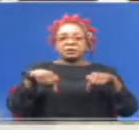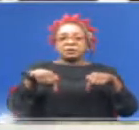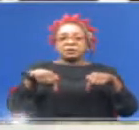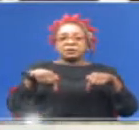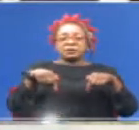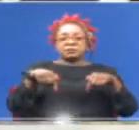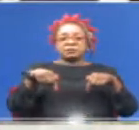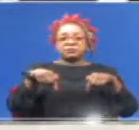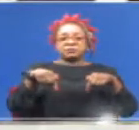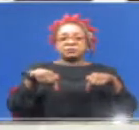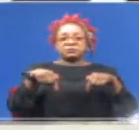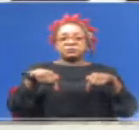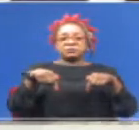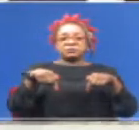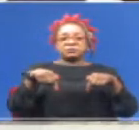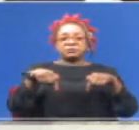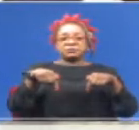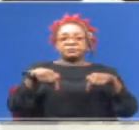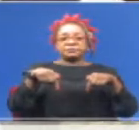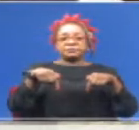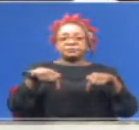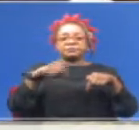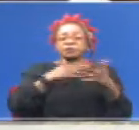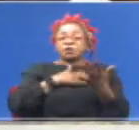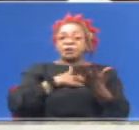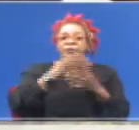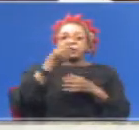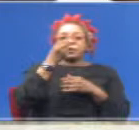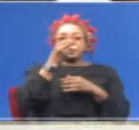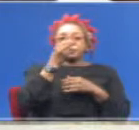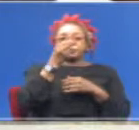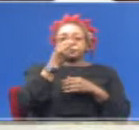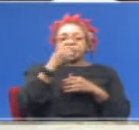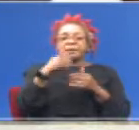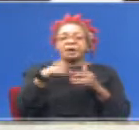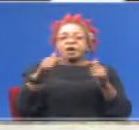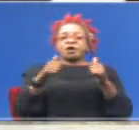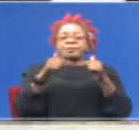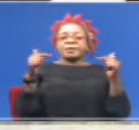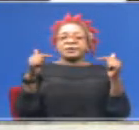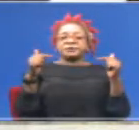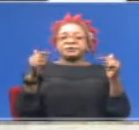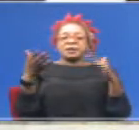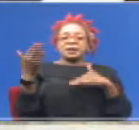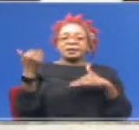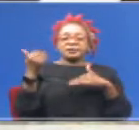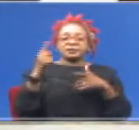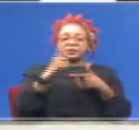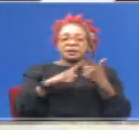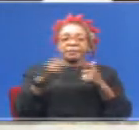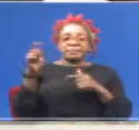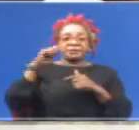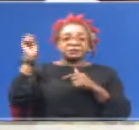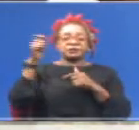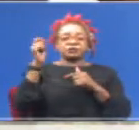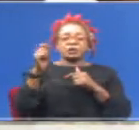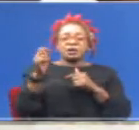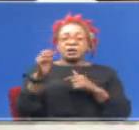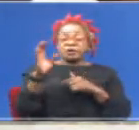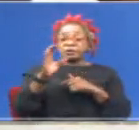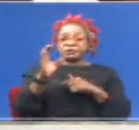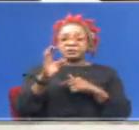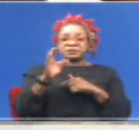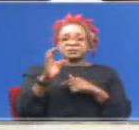Honorable William Samoei Ruto, my opponent in last year's presidential contest,